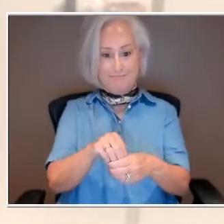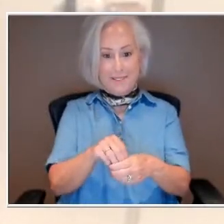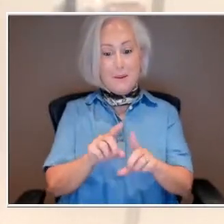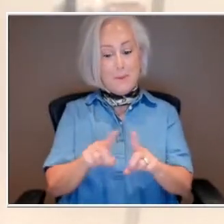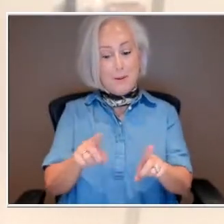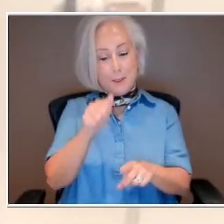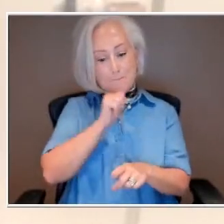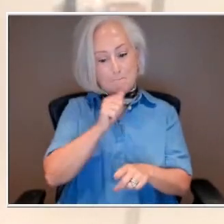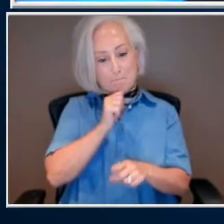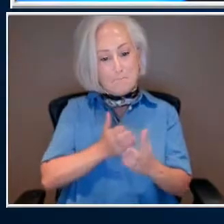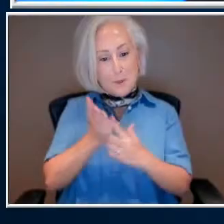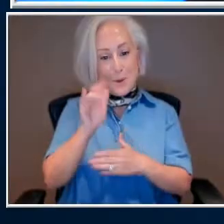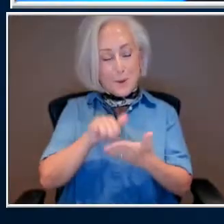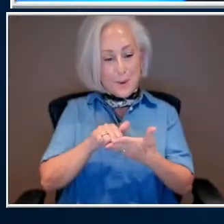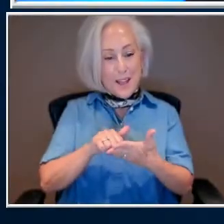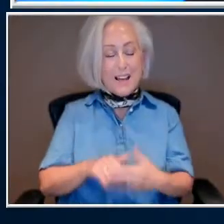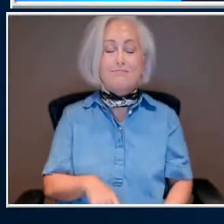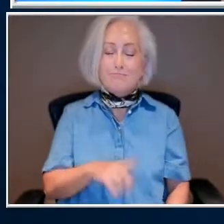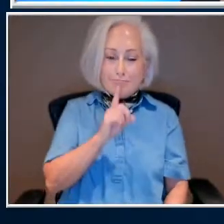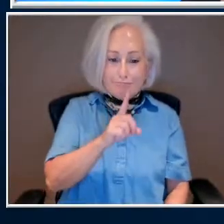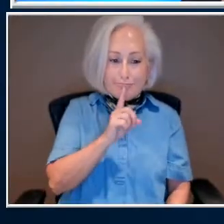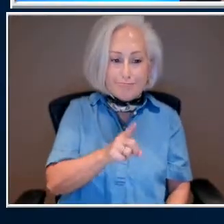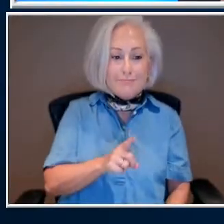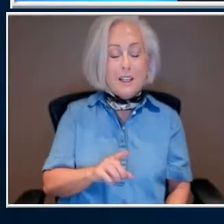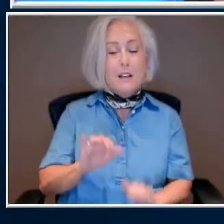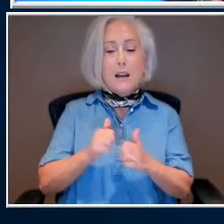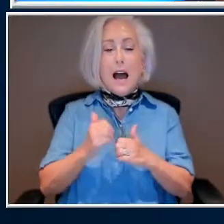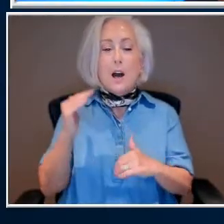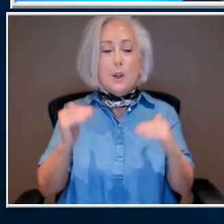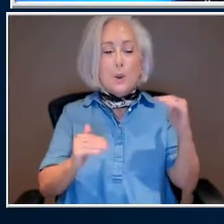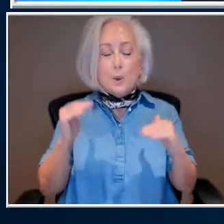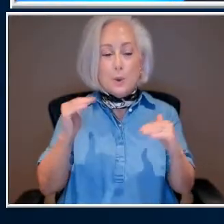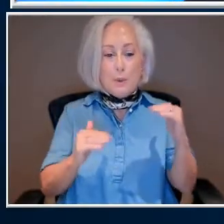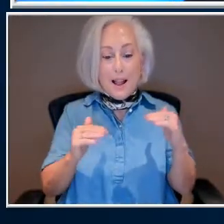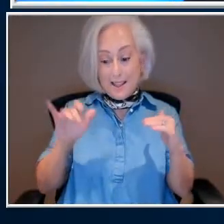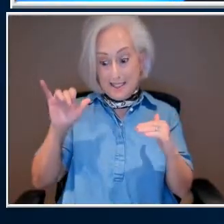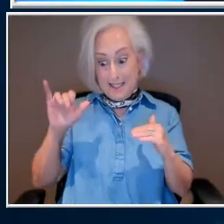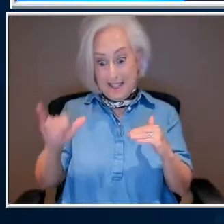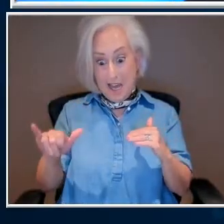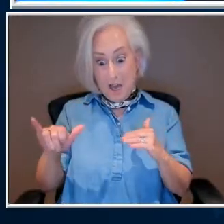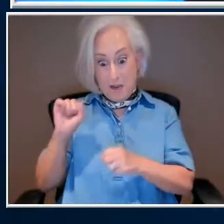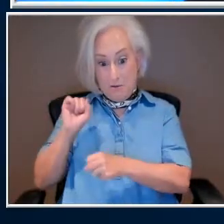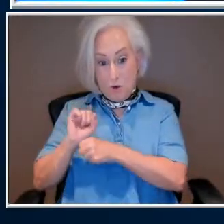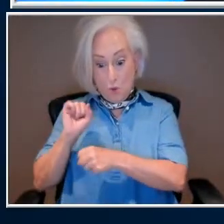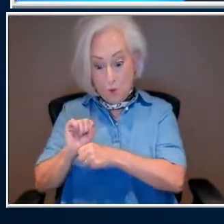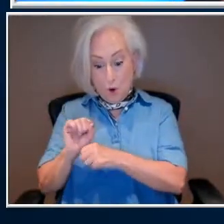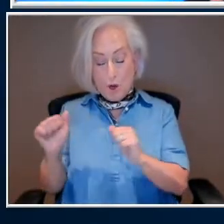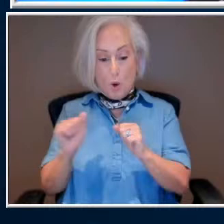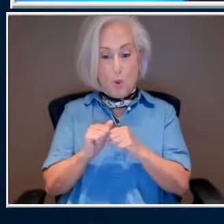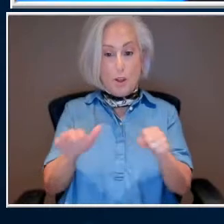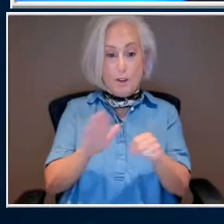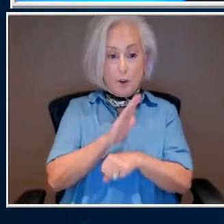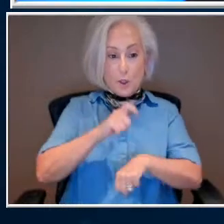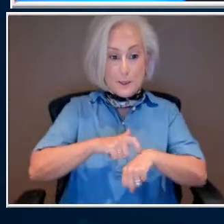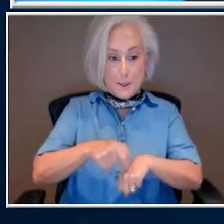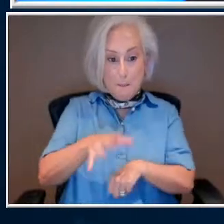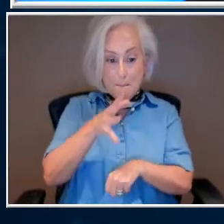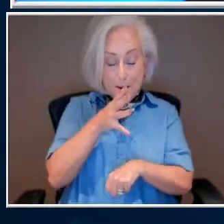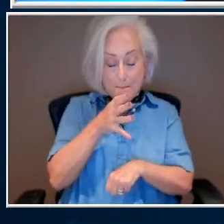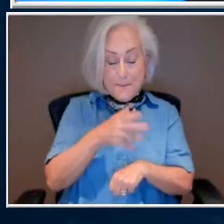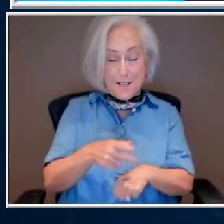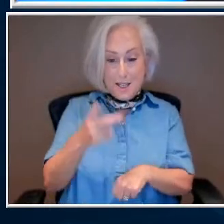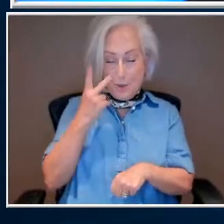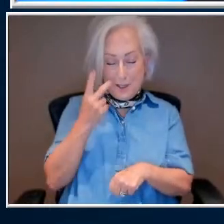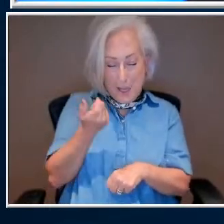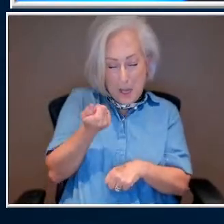through it. I bet. Okay, so then how do you balance that with being a full-time mom? We saw a little bit in the video, but